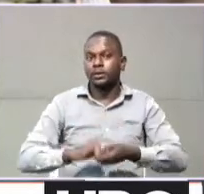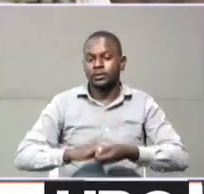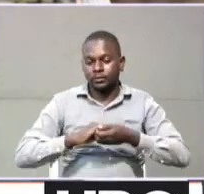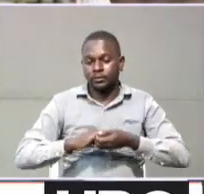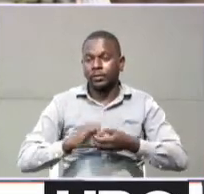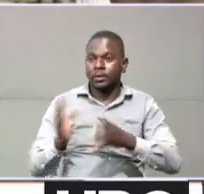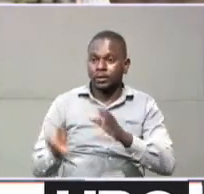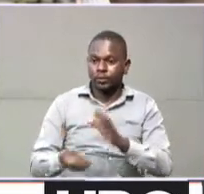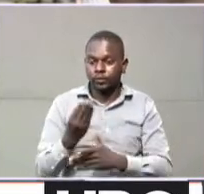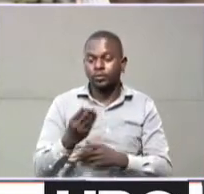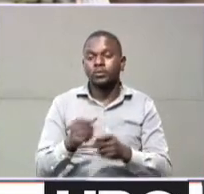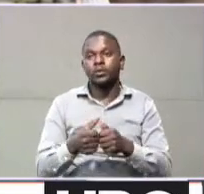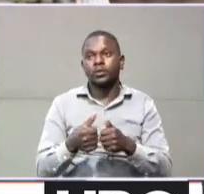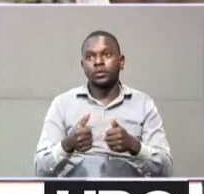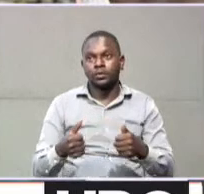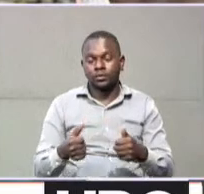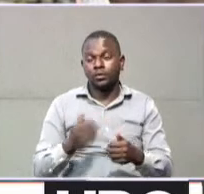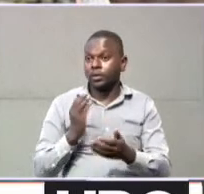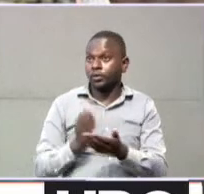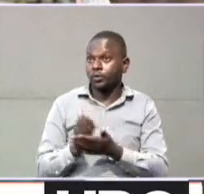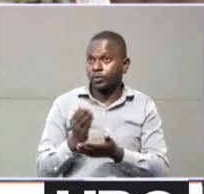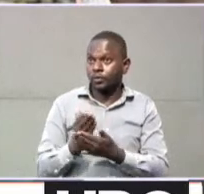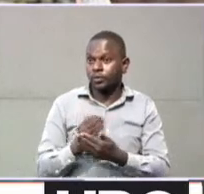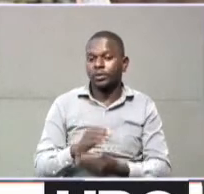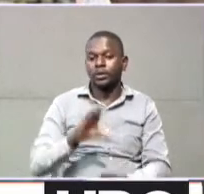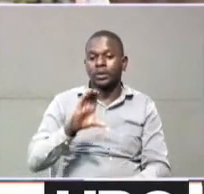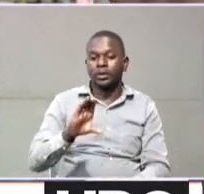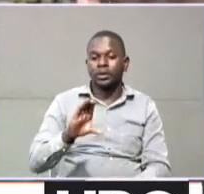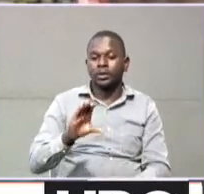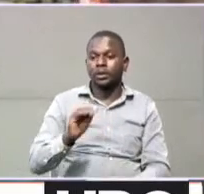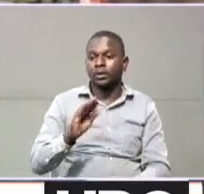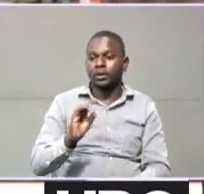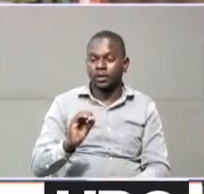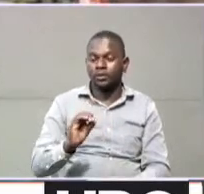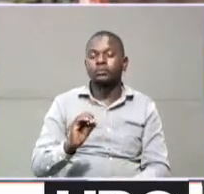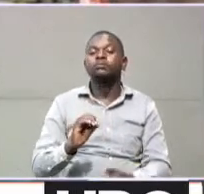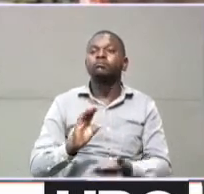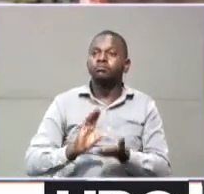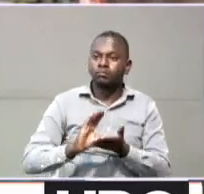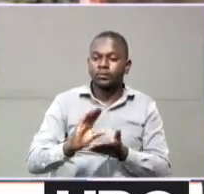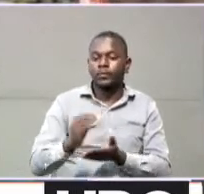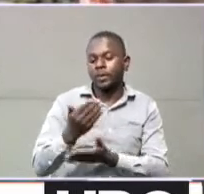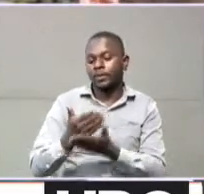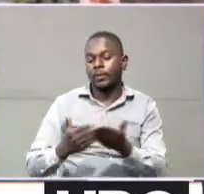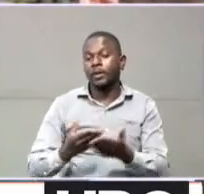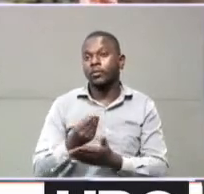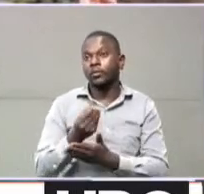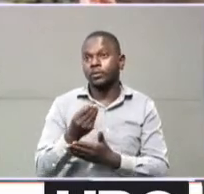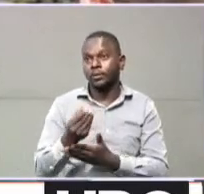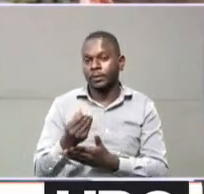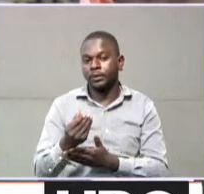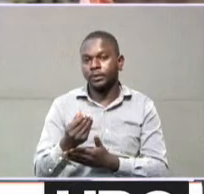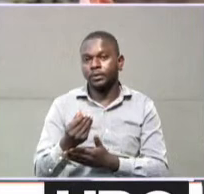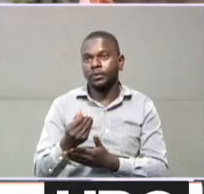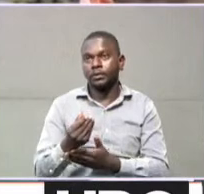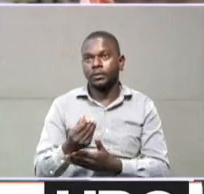been created and indeed the cows went ahead to release part of that money a number of them